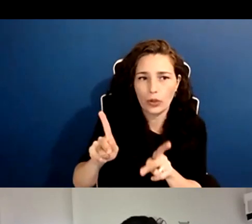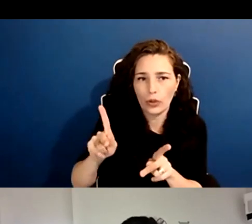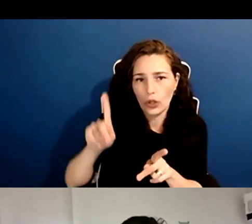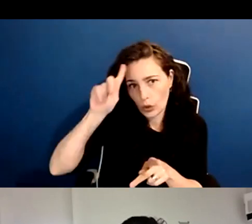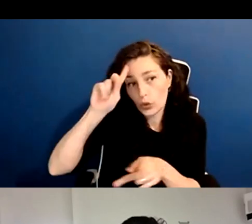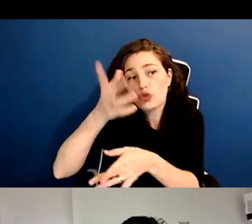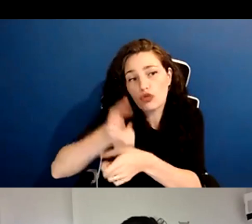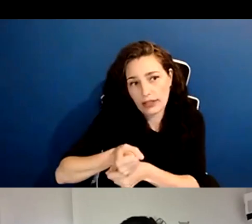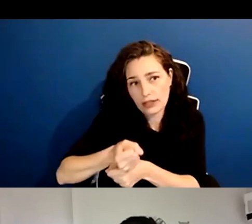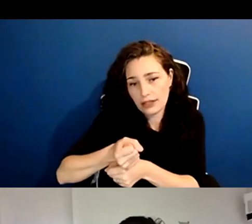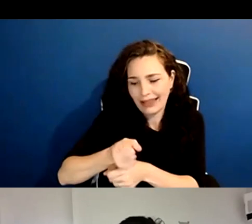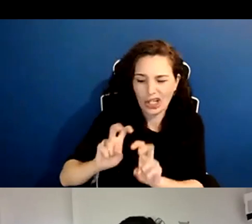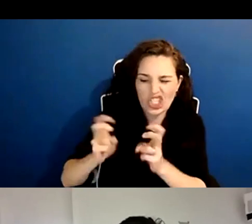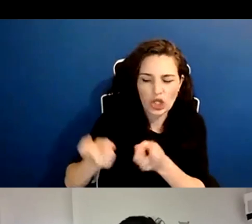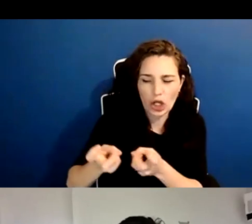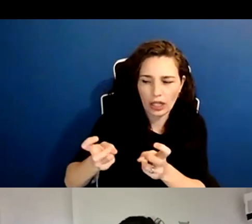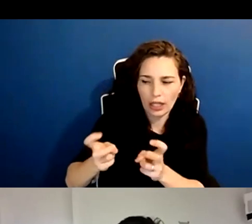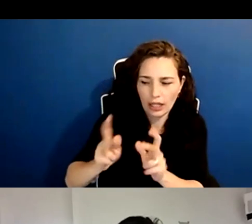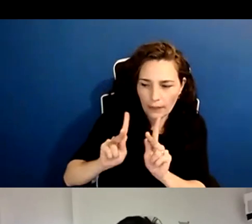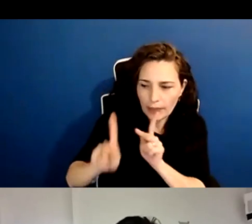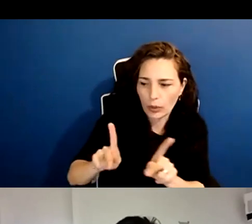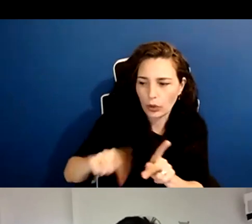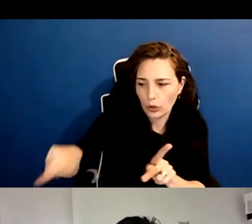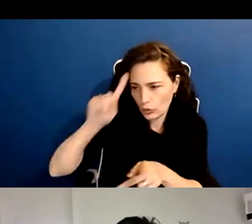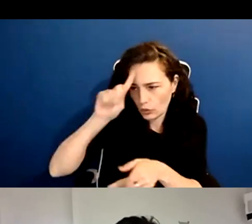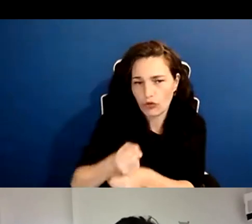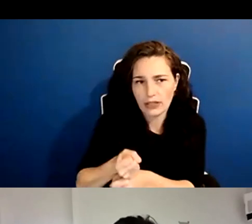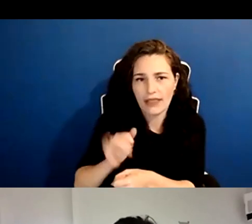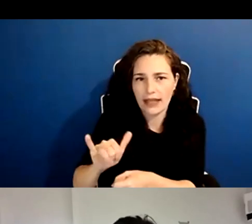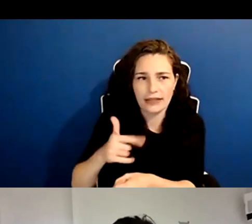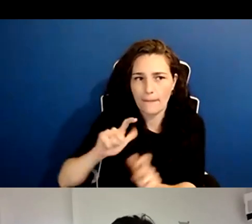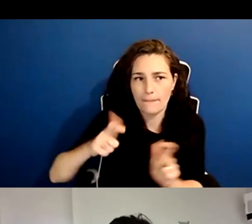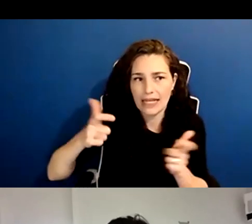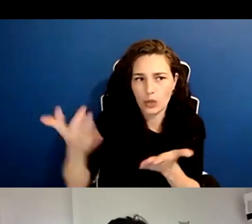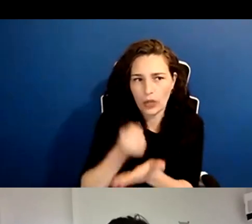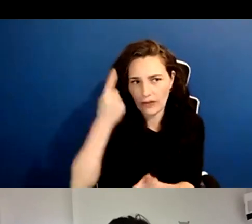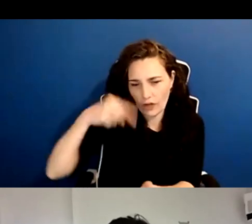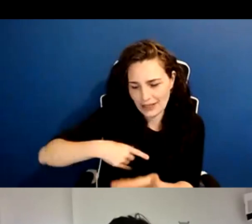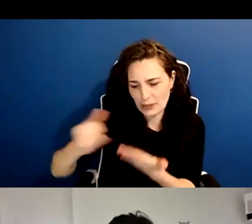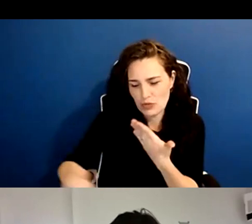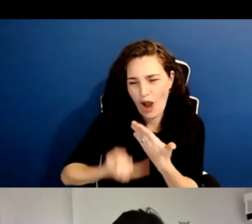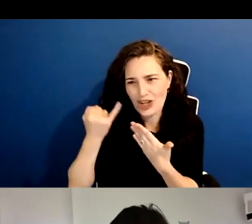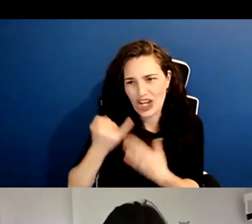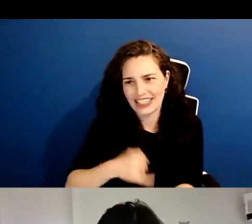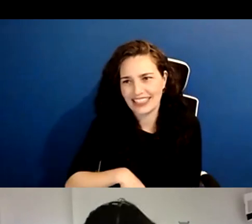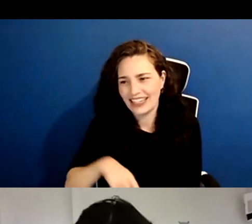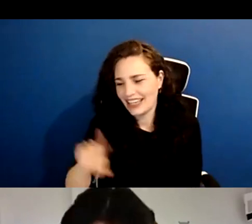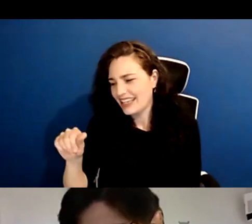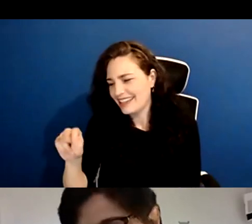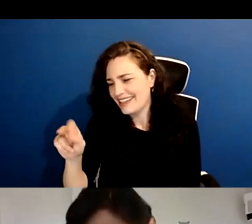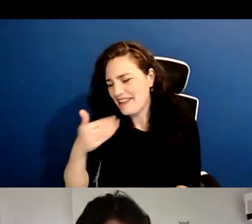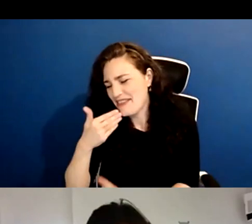me, that's been my biggest win for this project. Great, thank you. Meena, any parting thoughts?